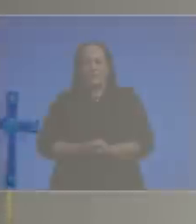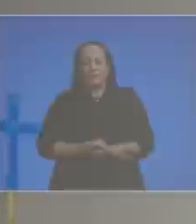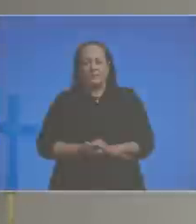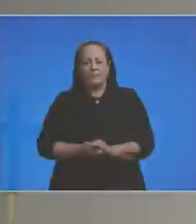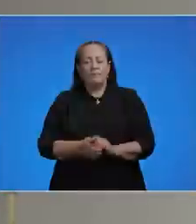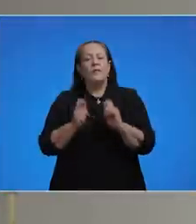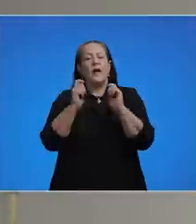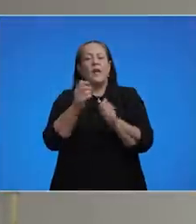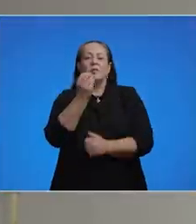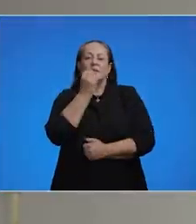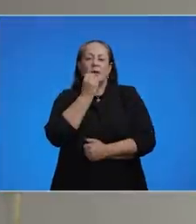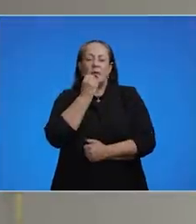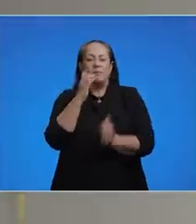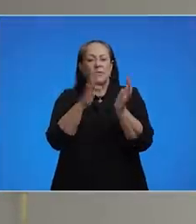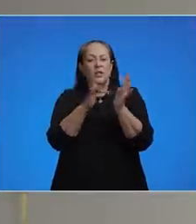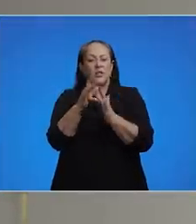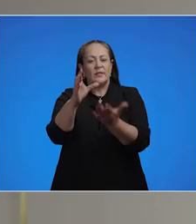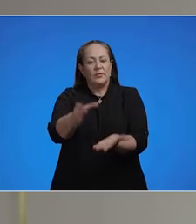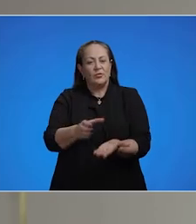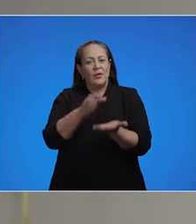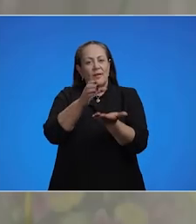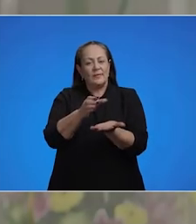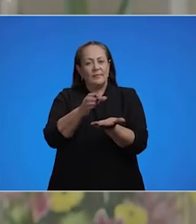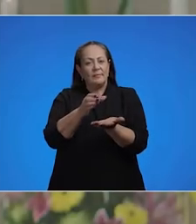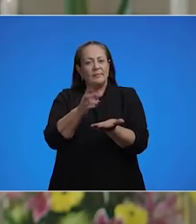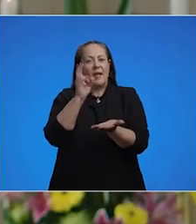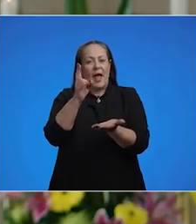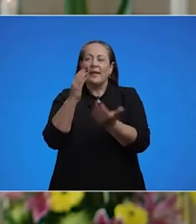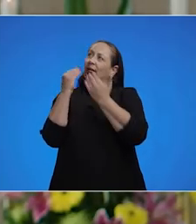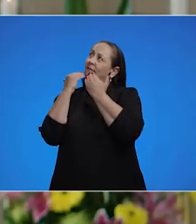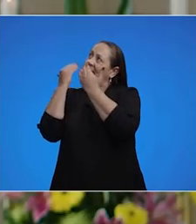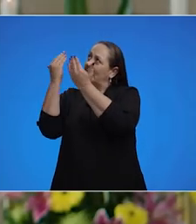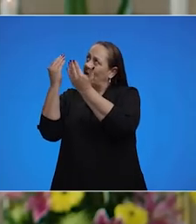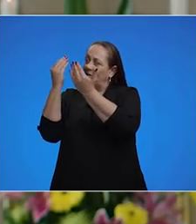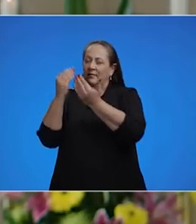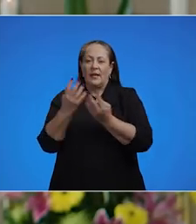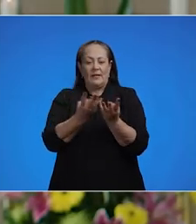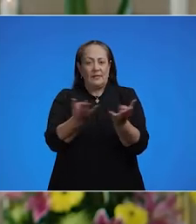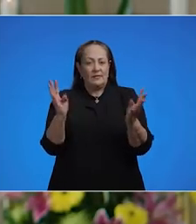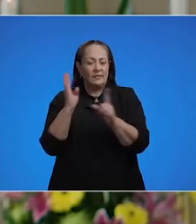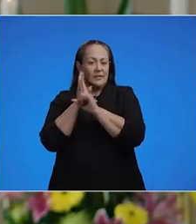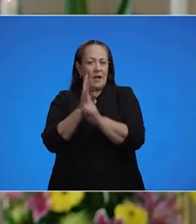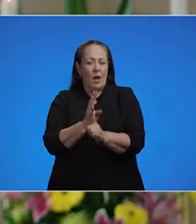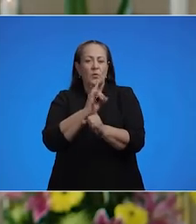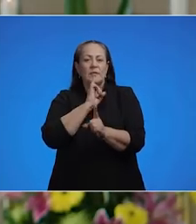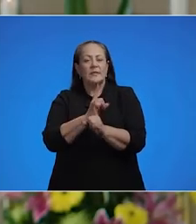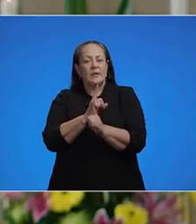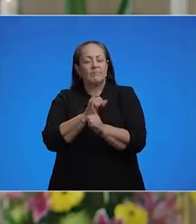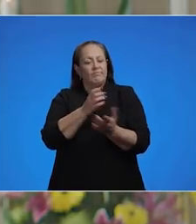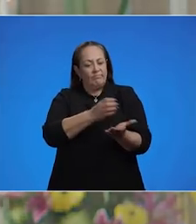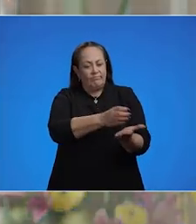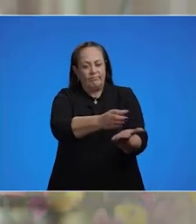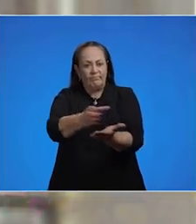In a similar way, when supper was ended, he took the chalice, and once more giving thanks, he gave it to his disciples,